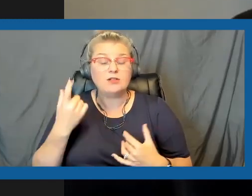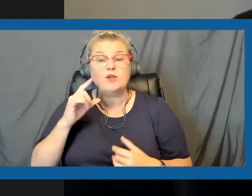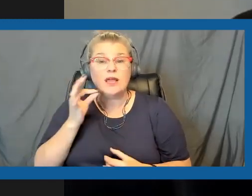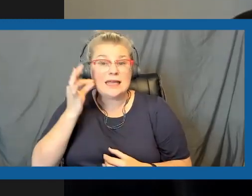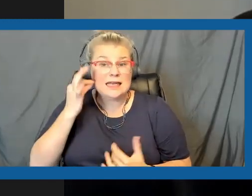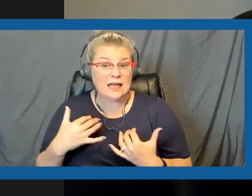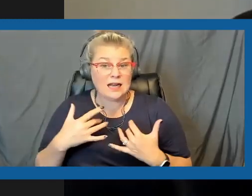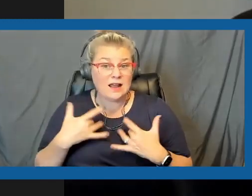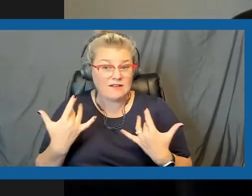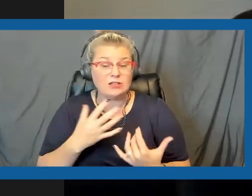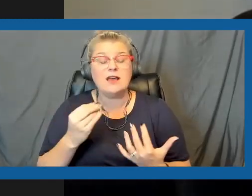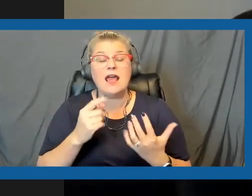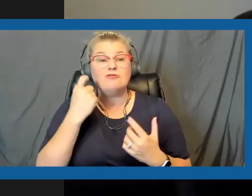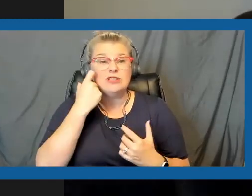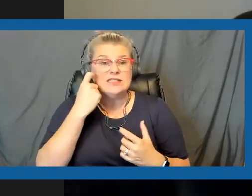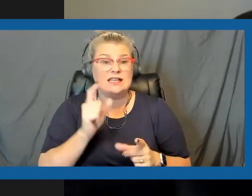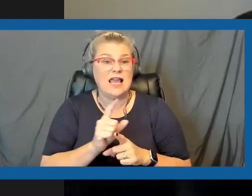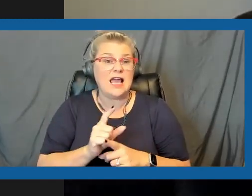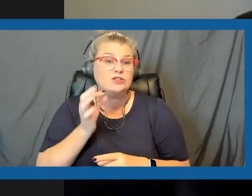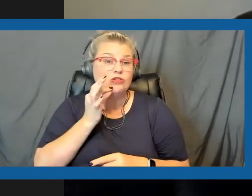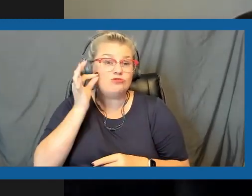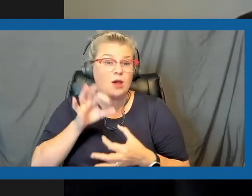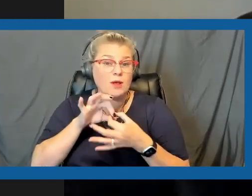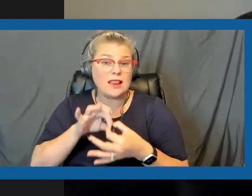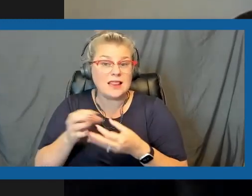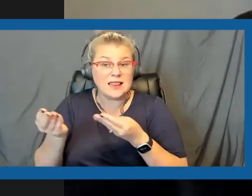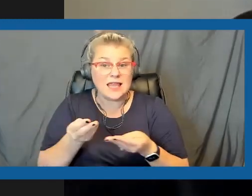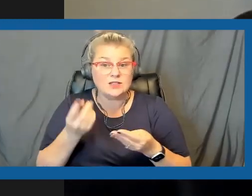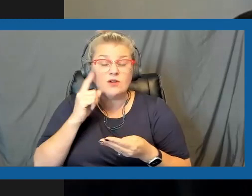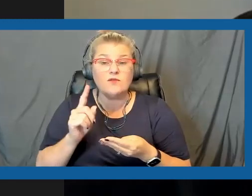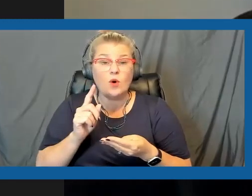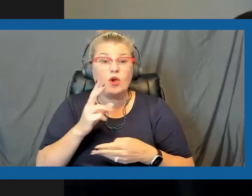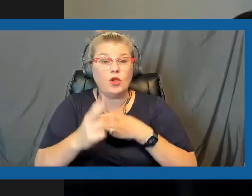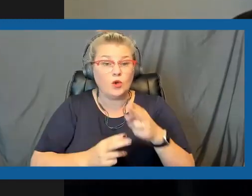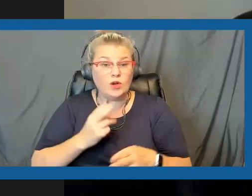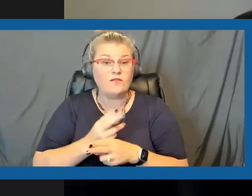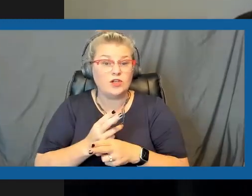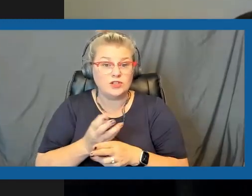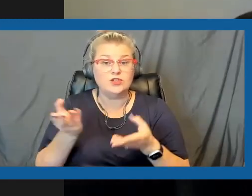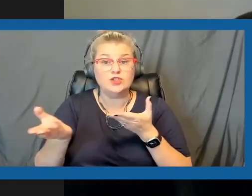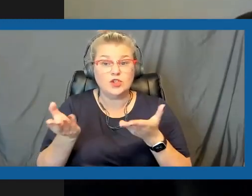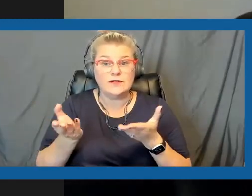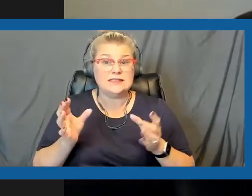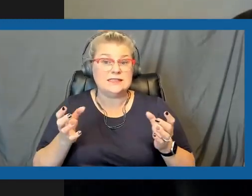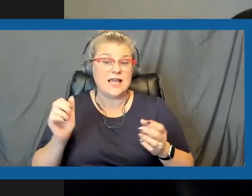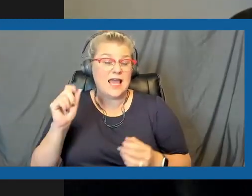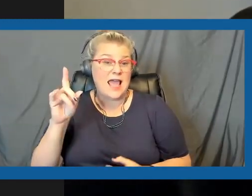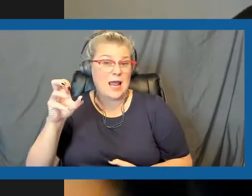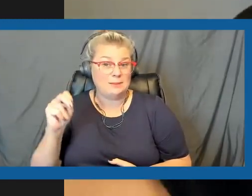and most recently as a tribal liaison for the Universal Service Administration.